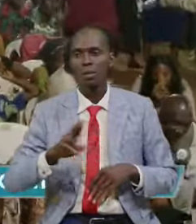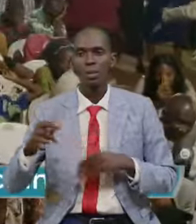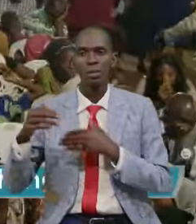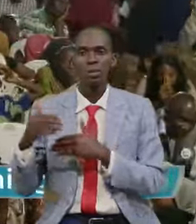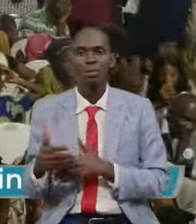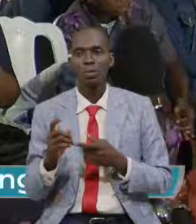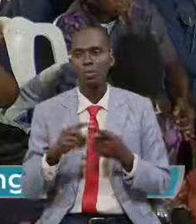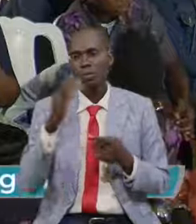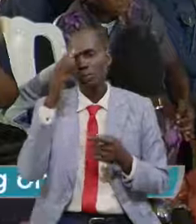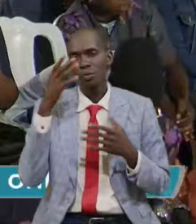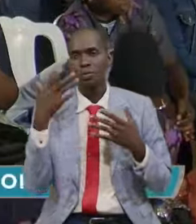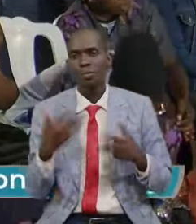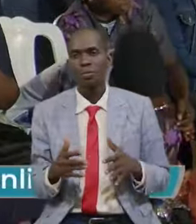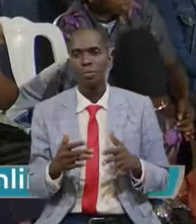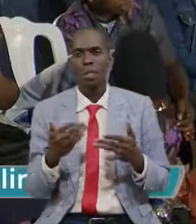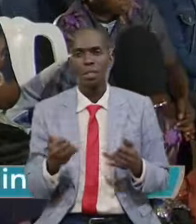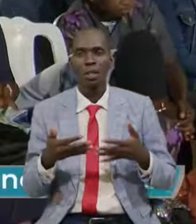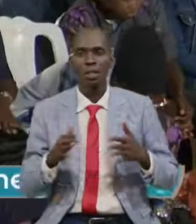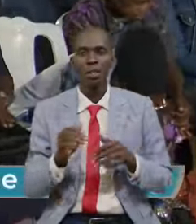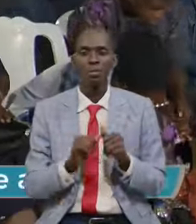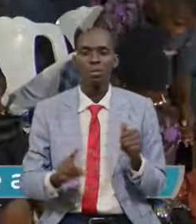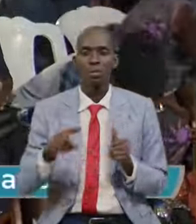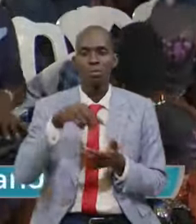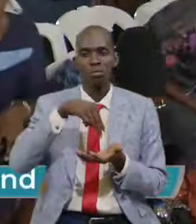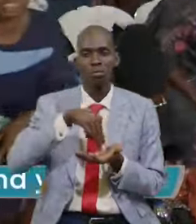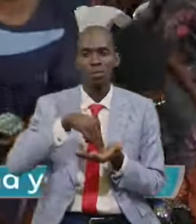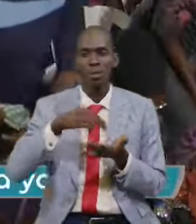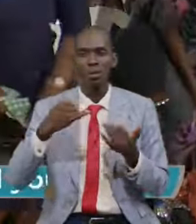much. Let's all rise up on our feet.